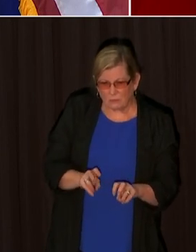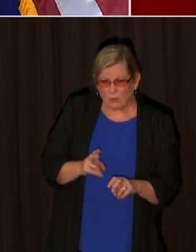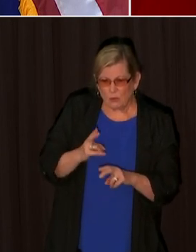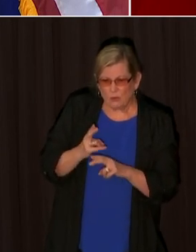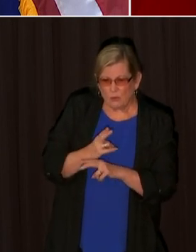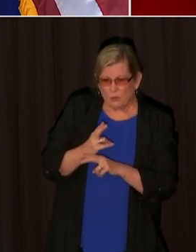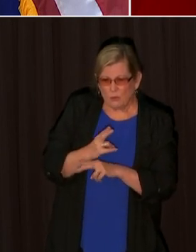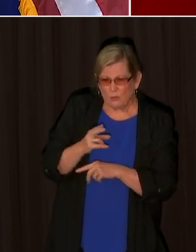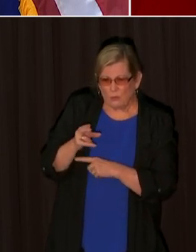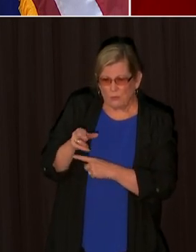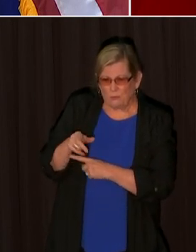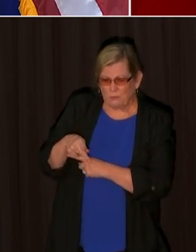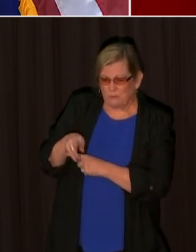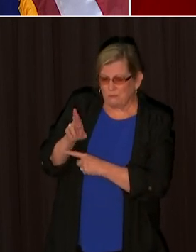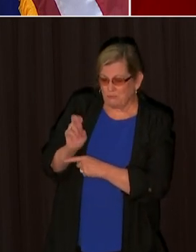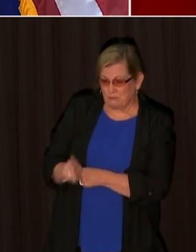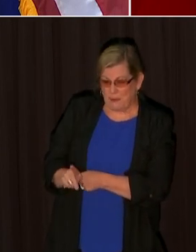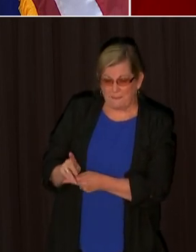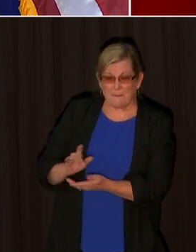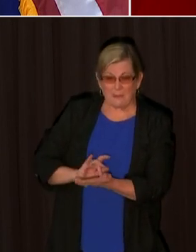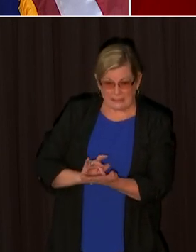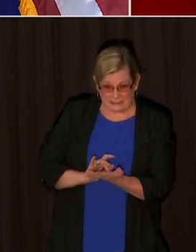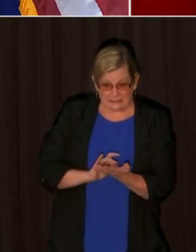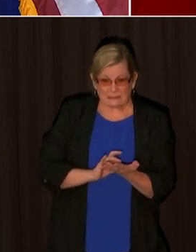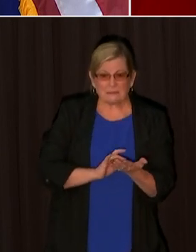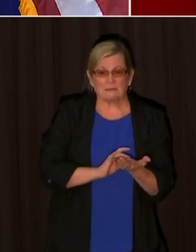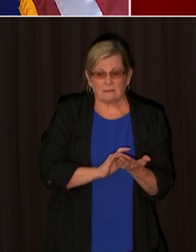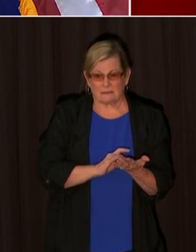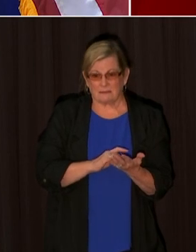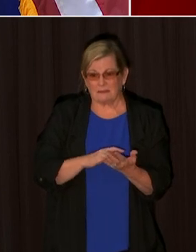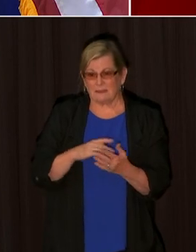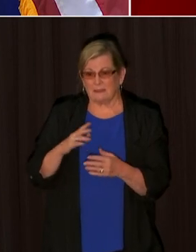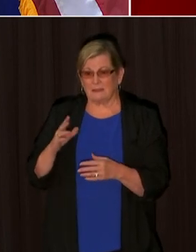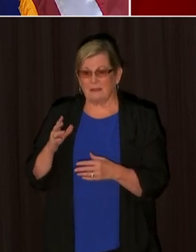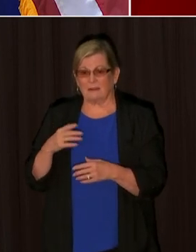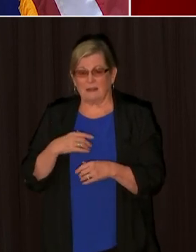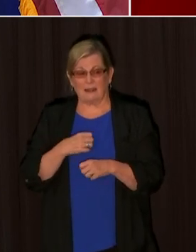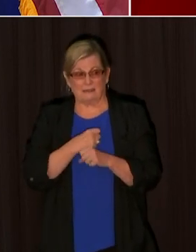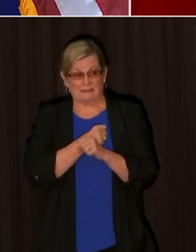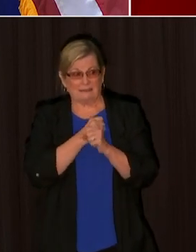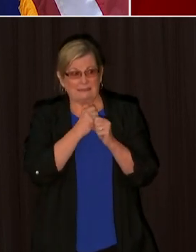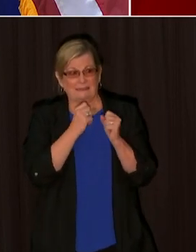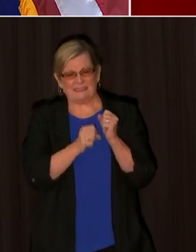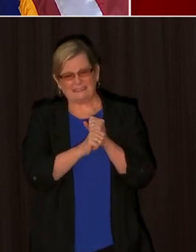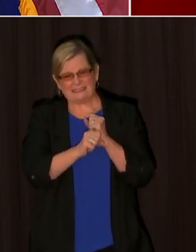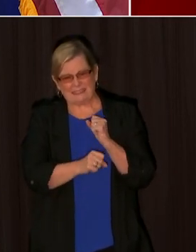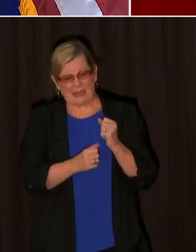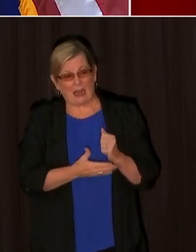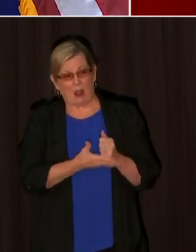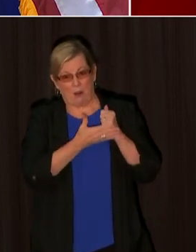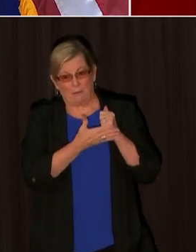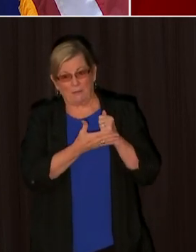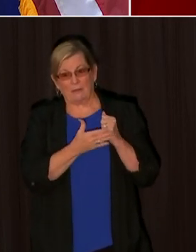testing strategies for HIV, rapidly responding to this so that we don't lose the gains that we have made.